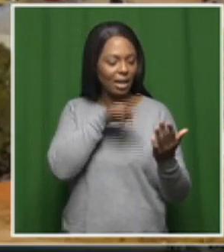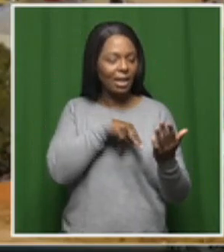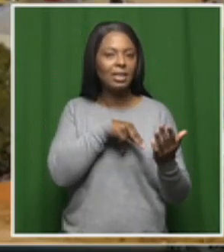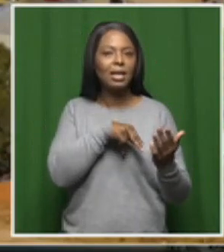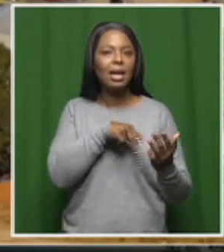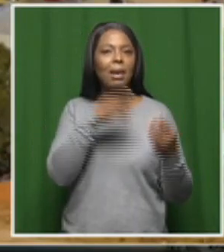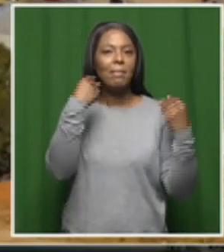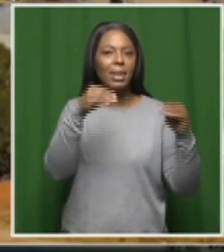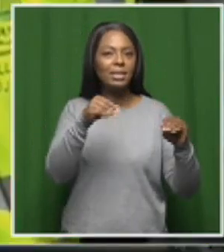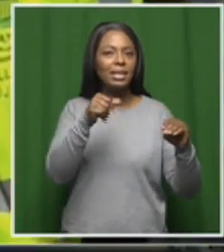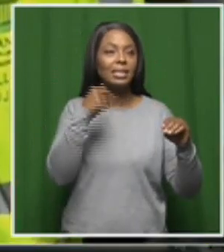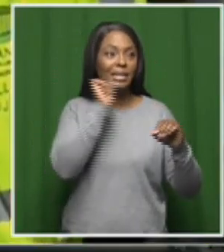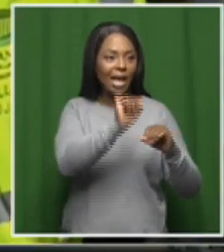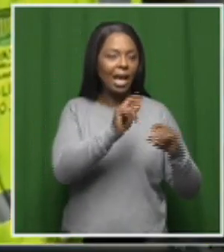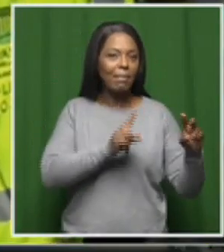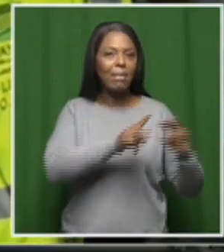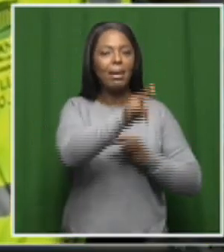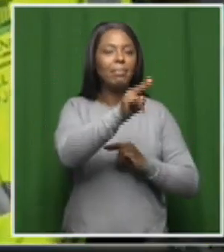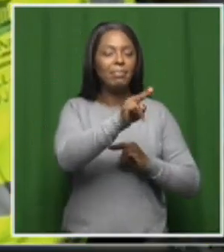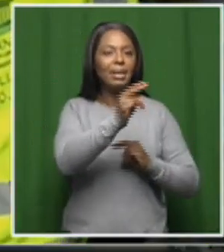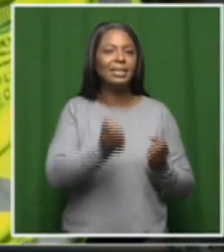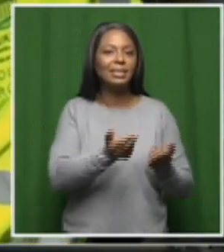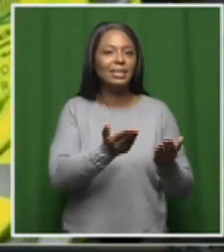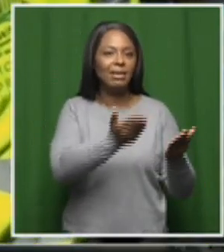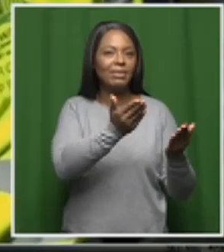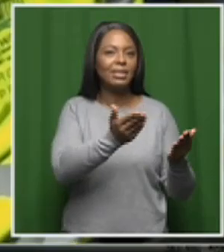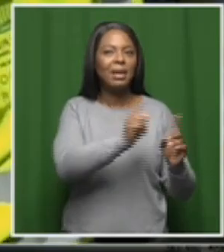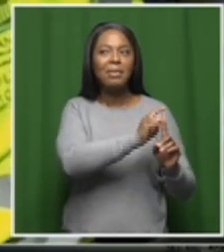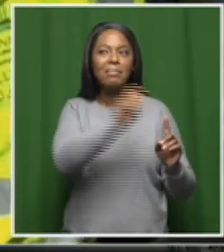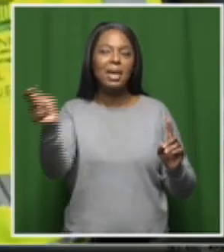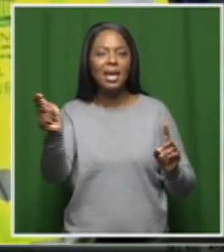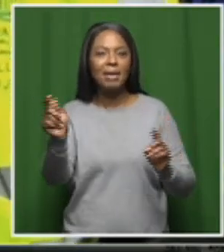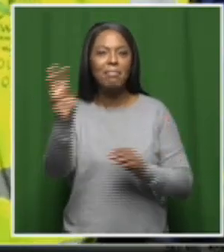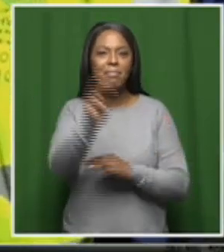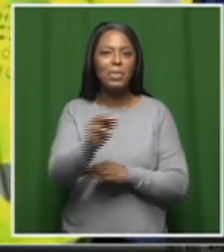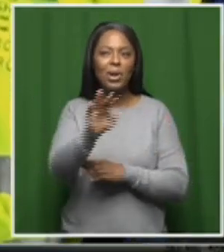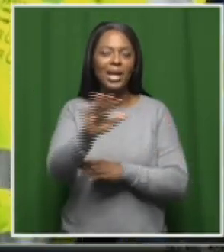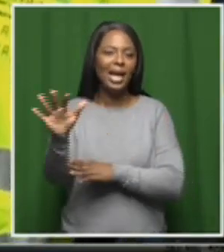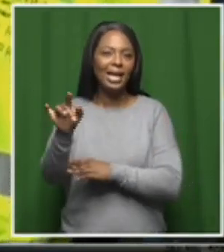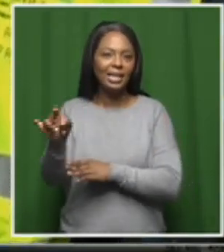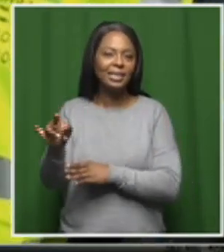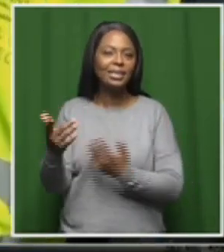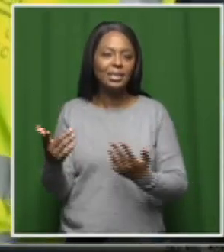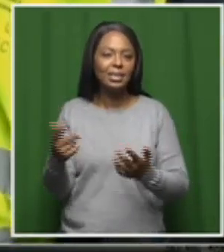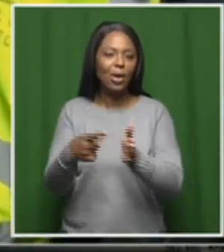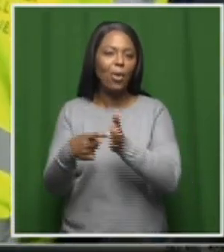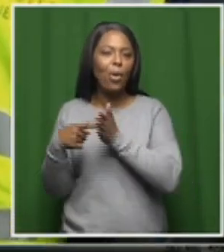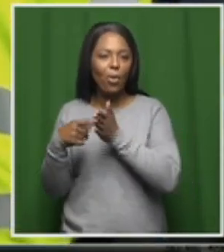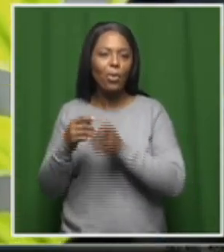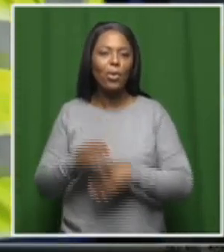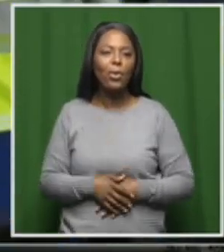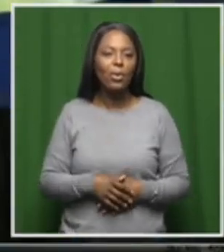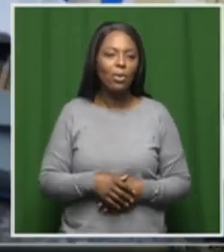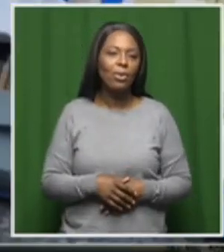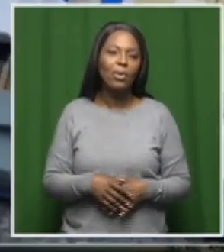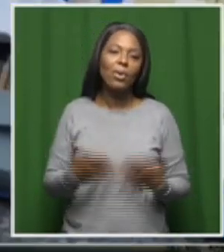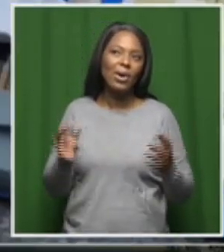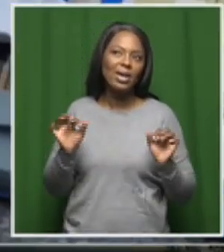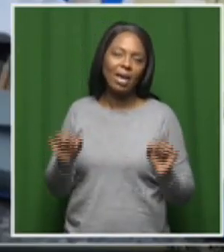paid the outstanding R1 million that they owed. I don't know if you want to talk to us about that kind of story. Yeah.